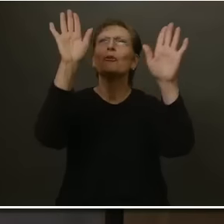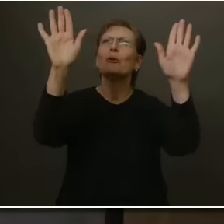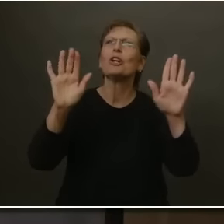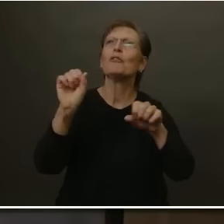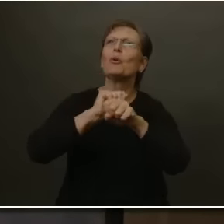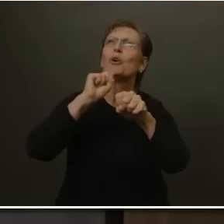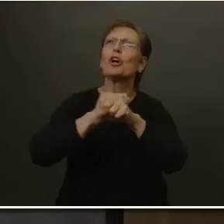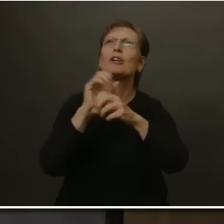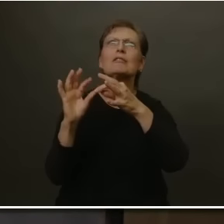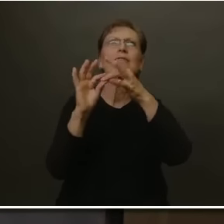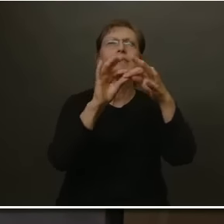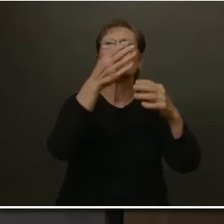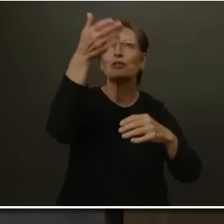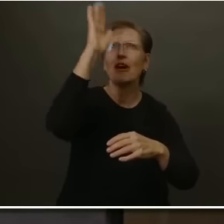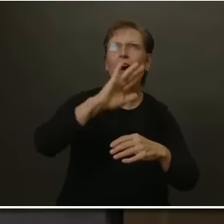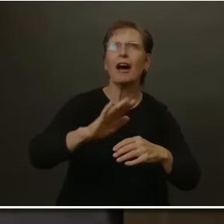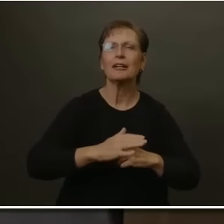Savior,